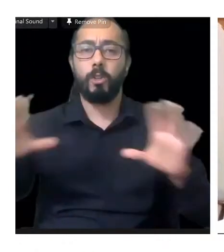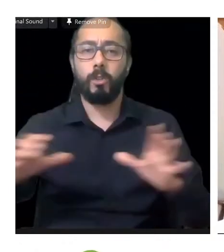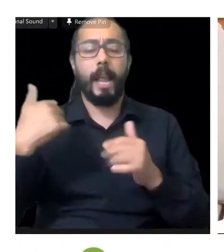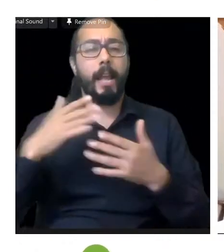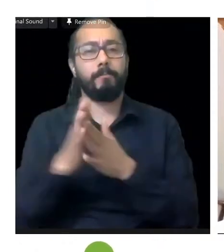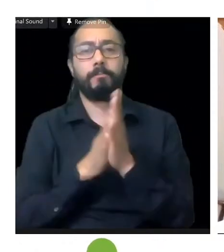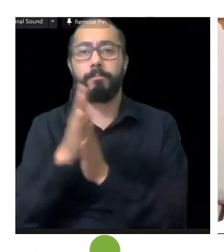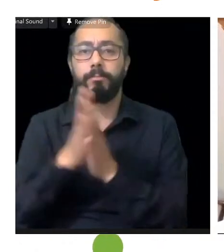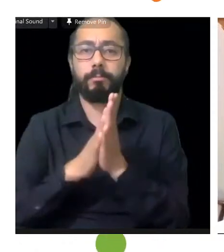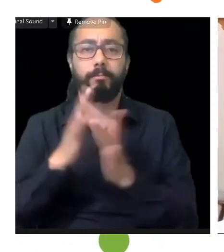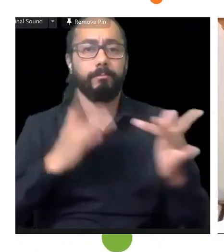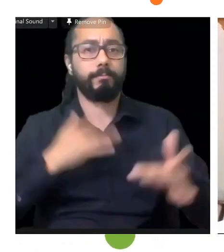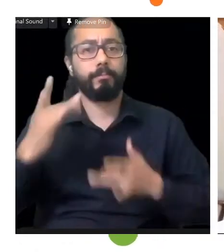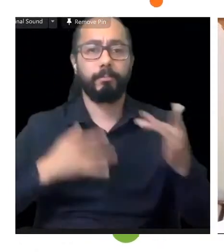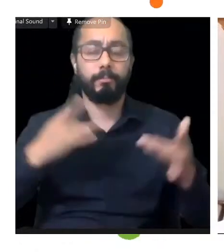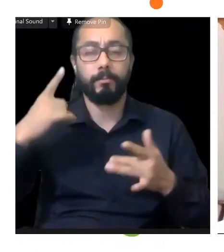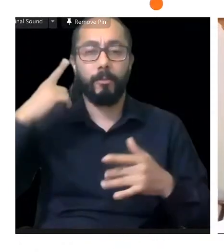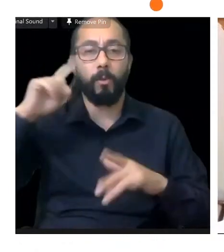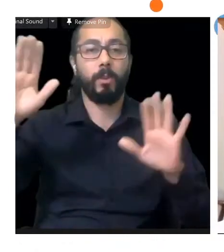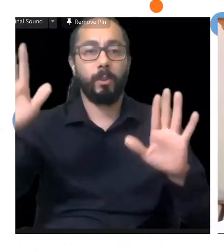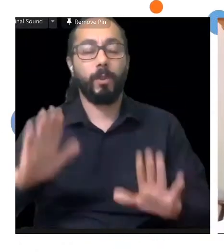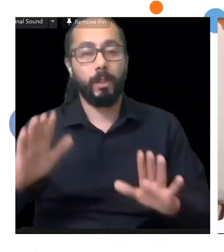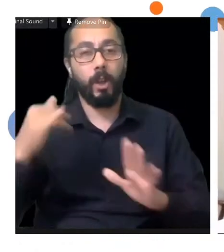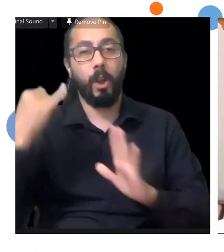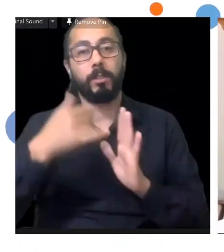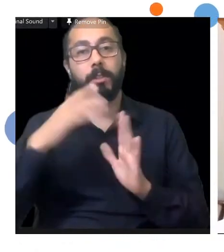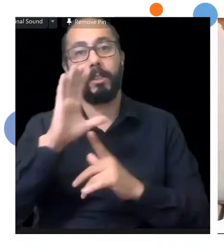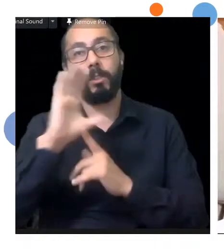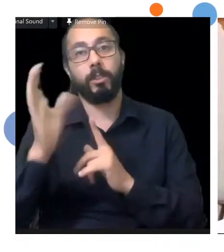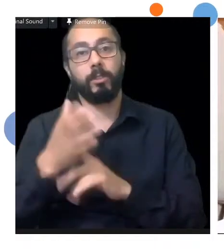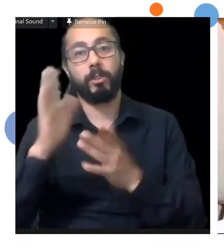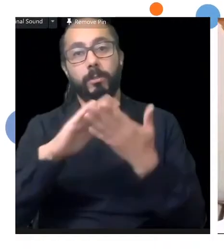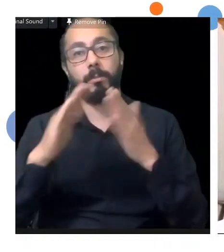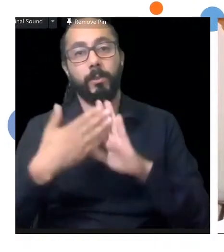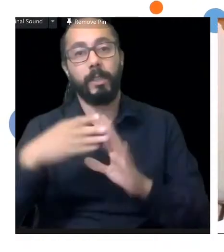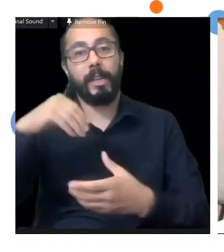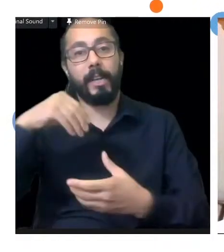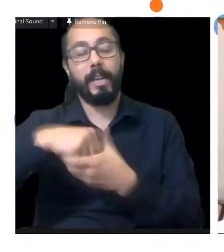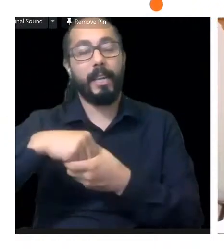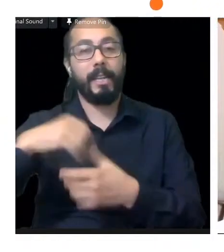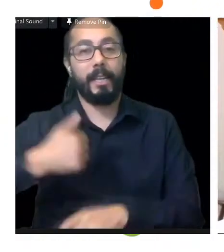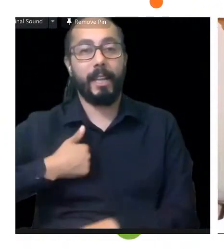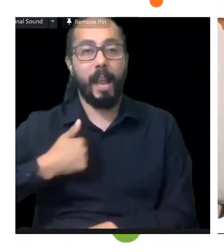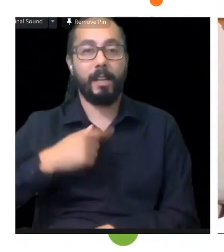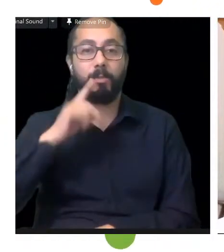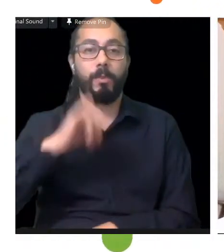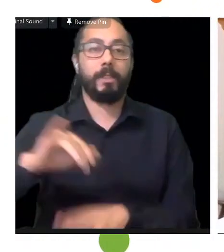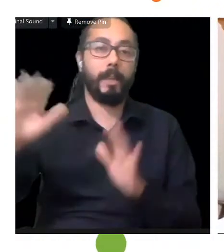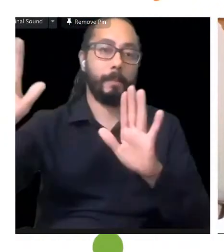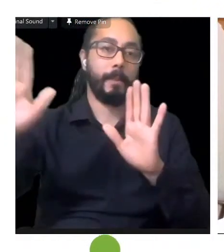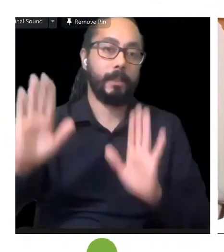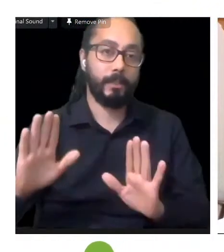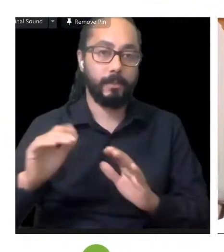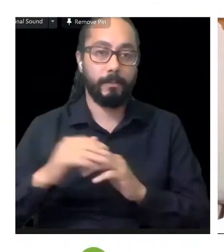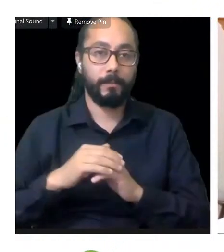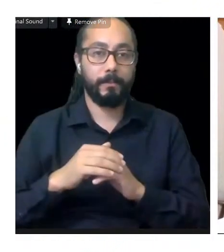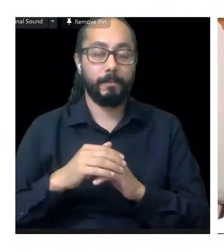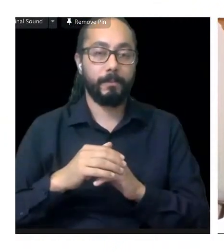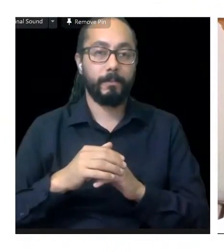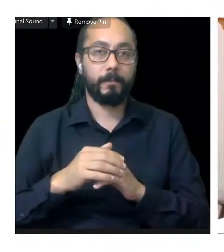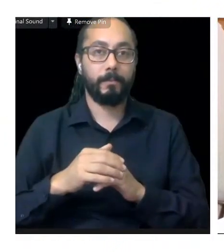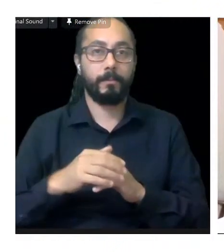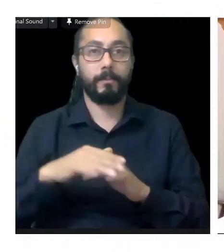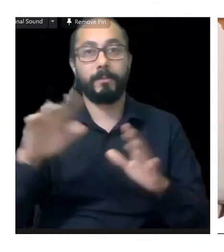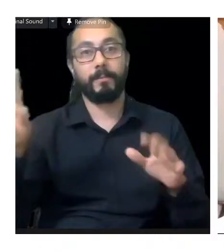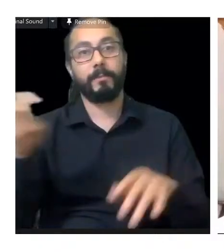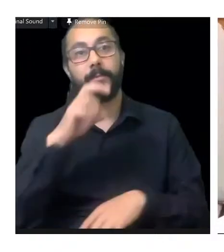rekindled for the great arts and culture community in Canada. It's just amazing. So over to you,